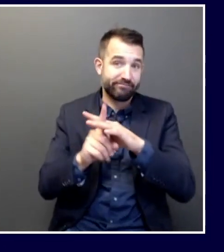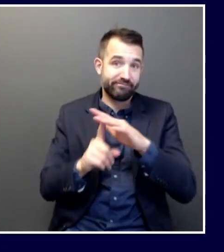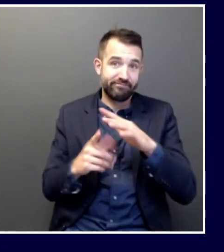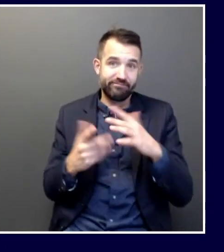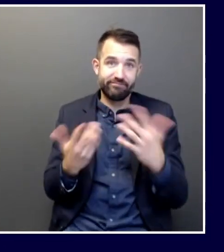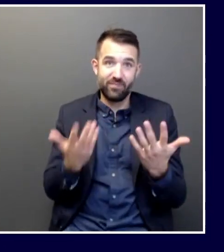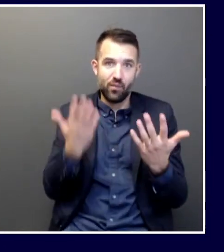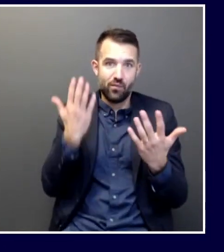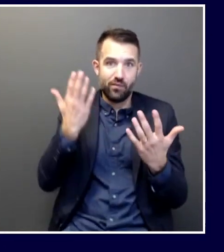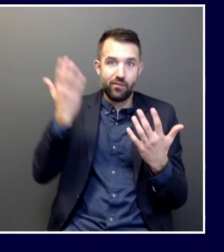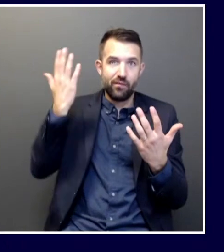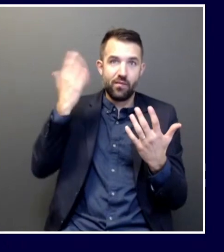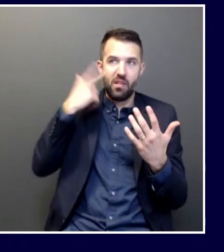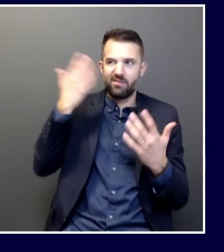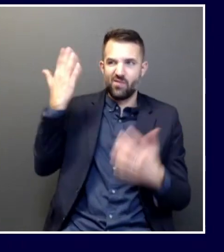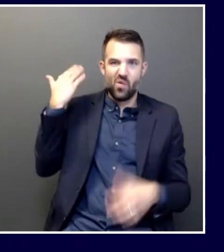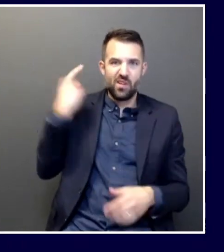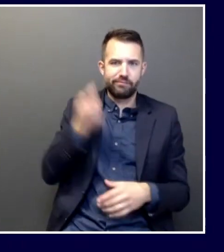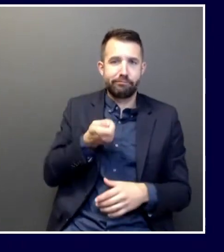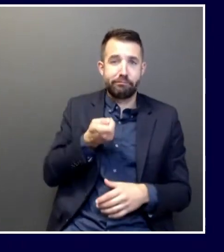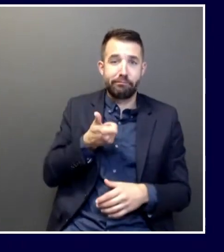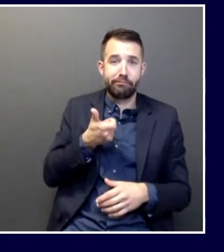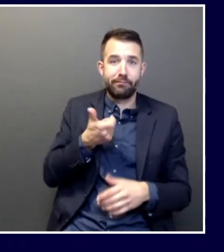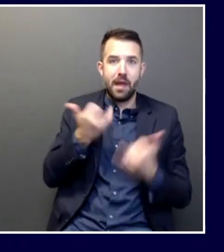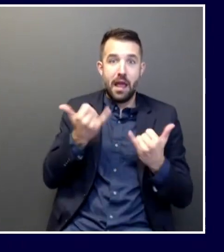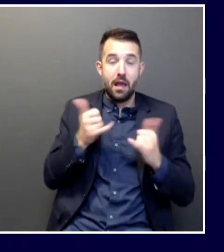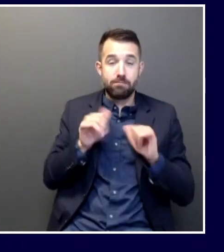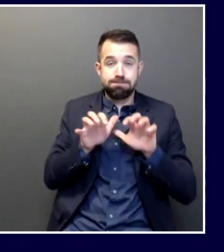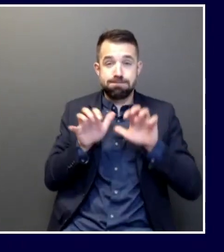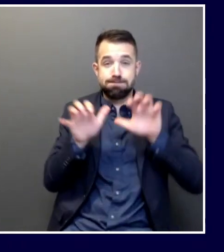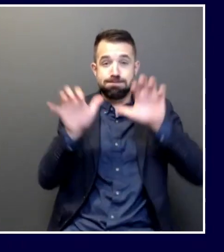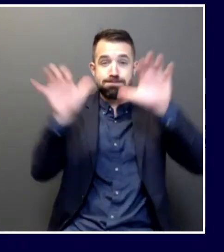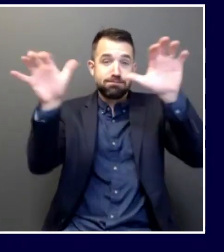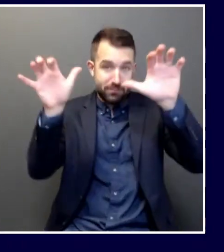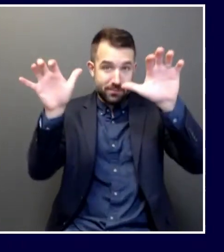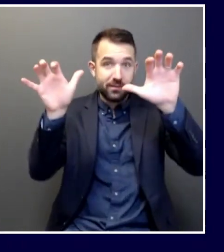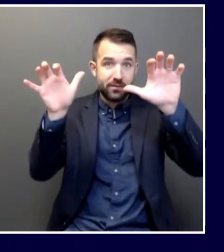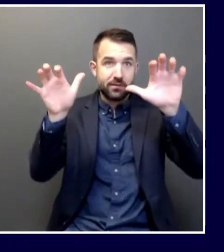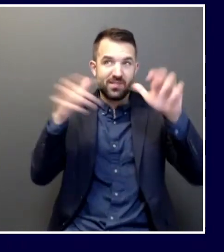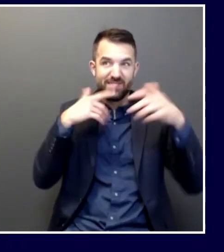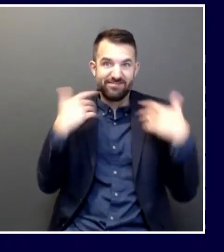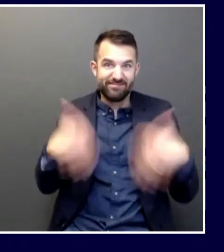In comparison to other parts of the country where even in rural areas, the rural